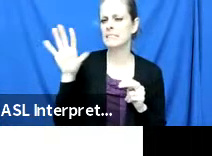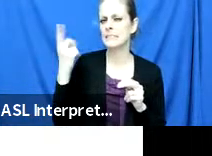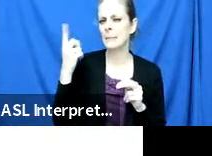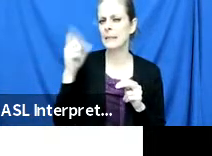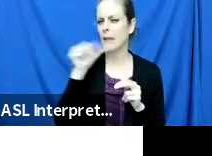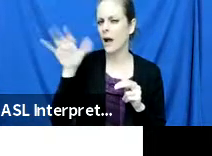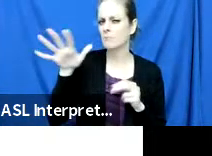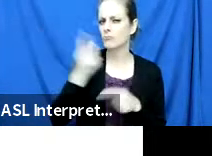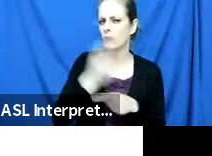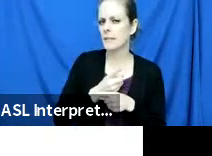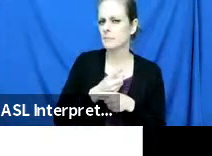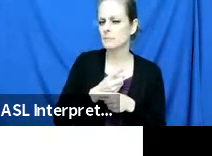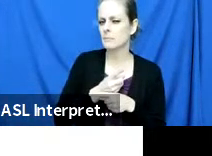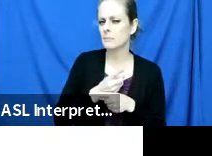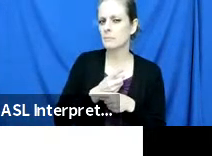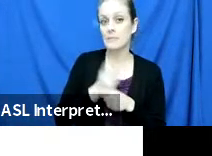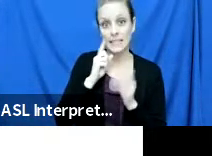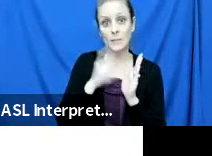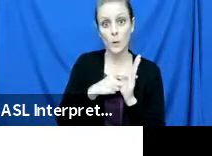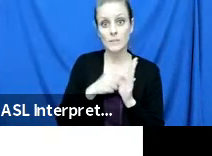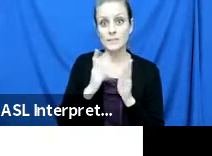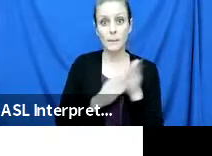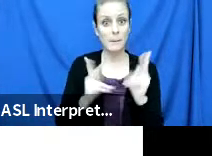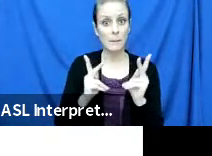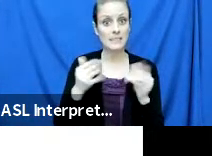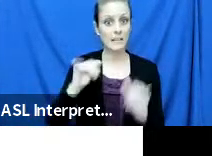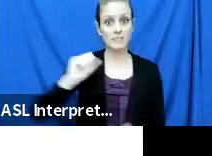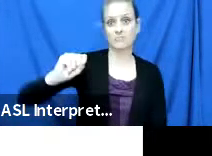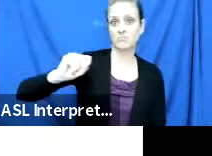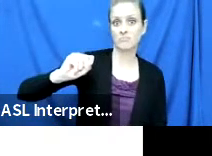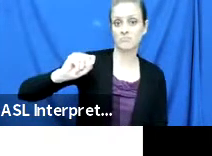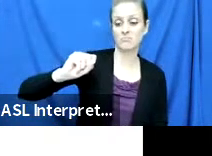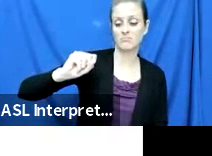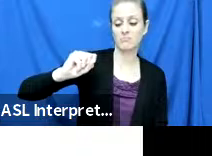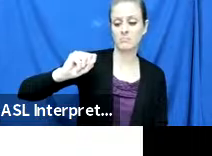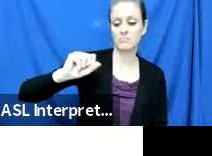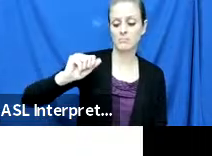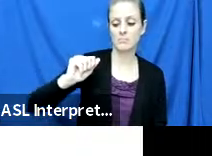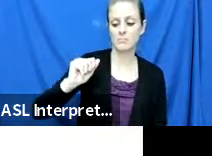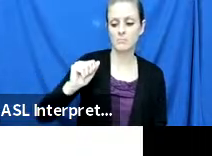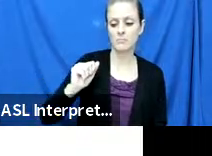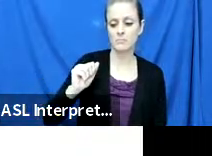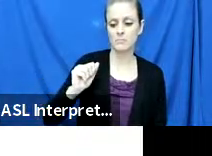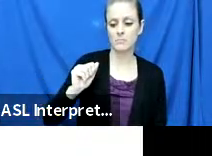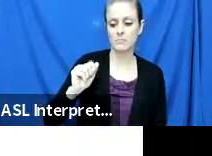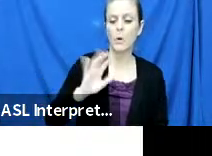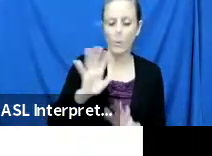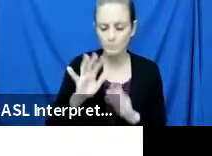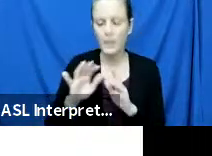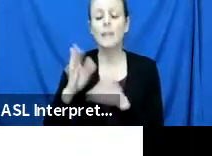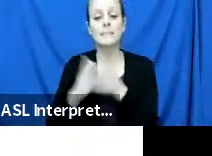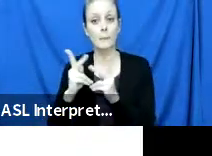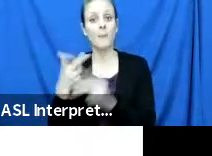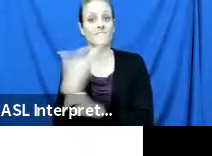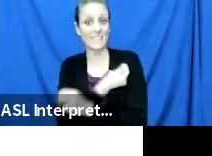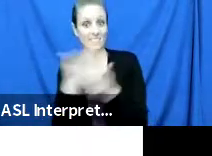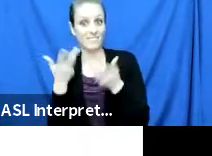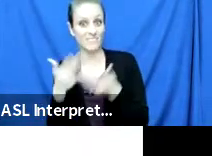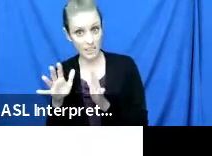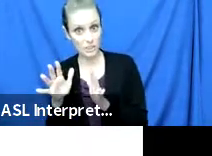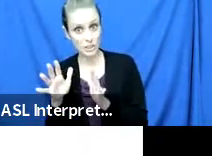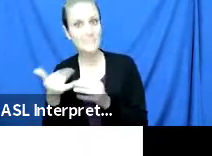I see some people are still getting COVID, even though they've been vaccinated, and some people who are looking at it more like a